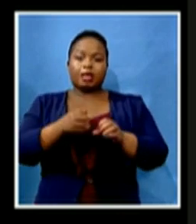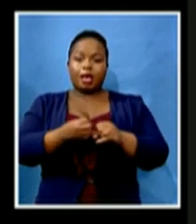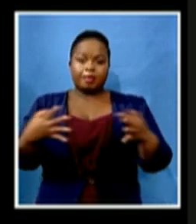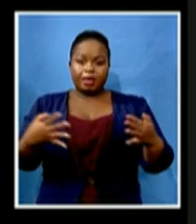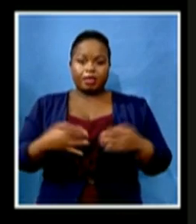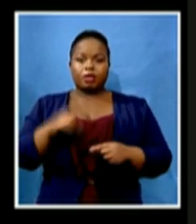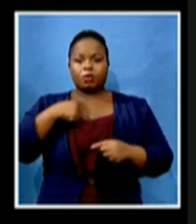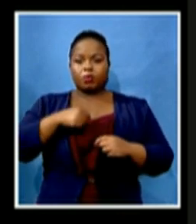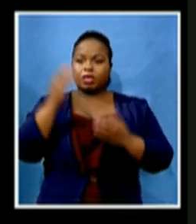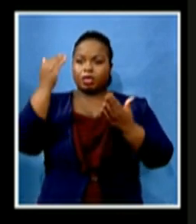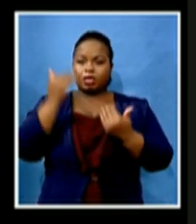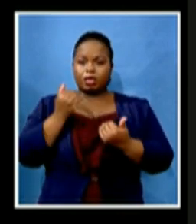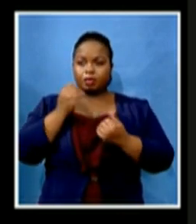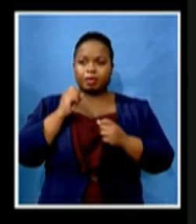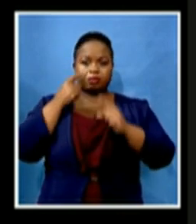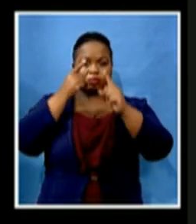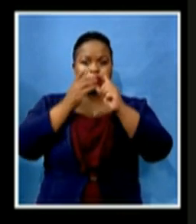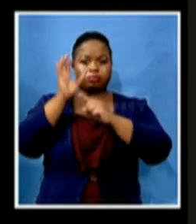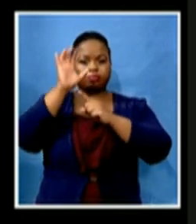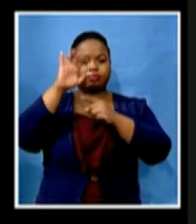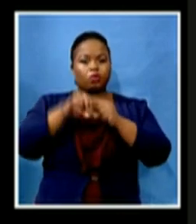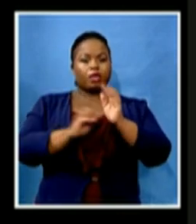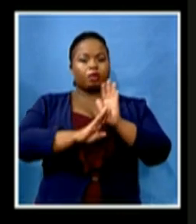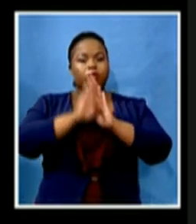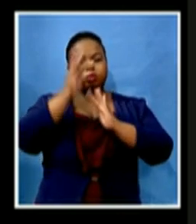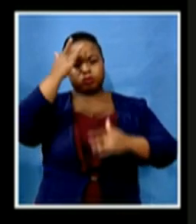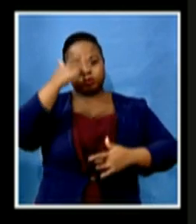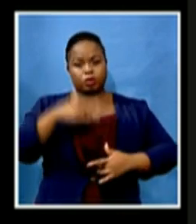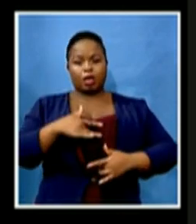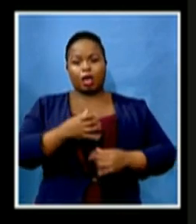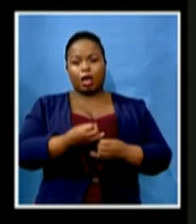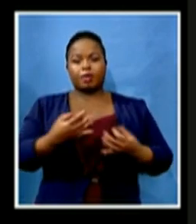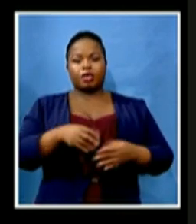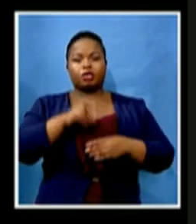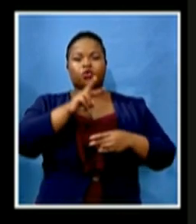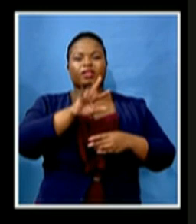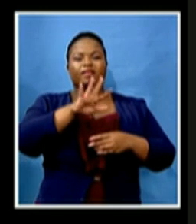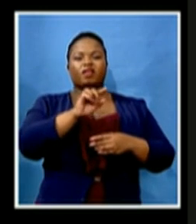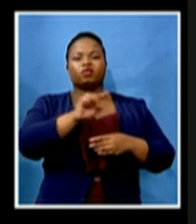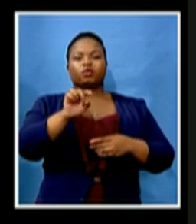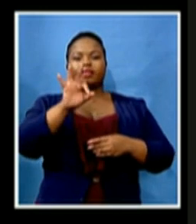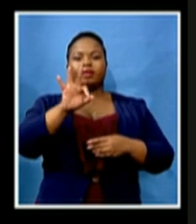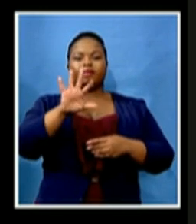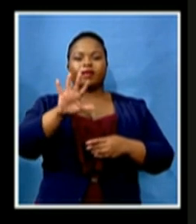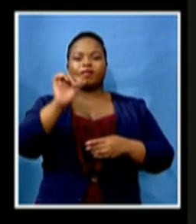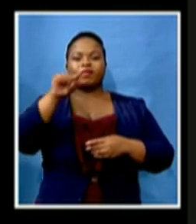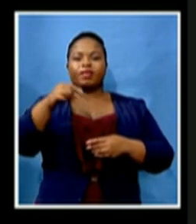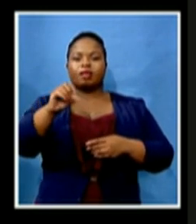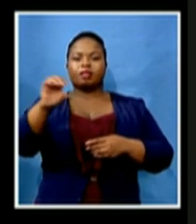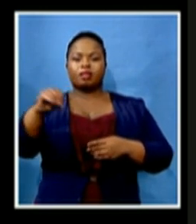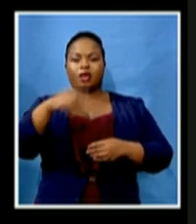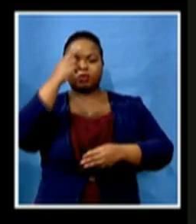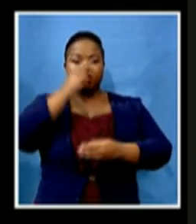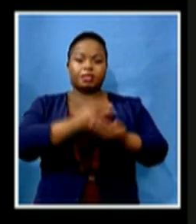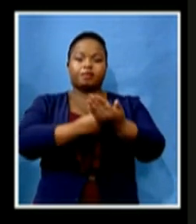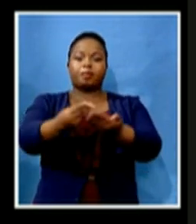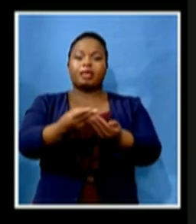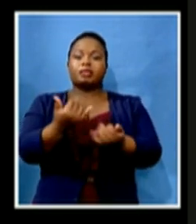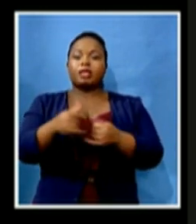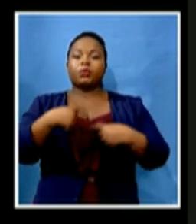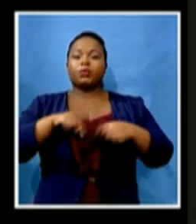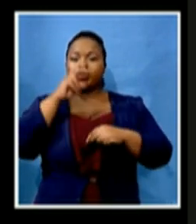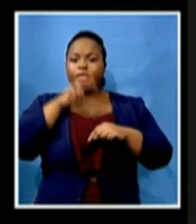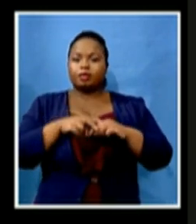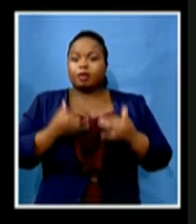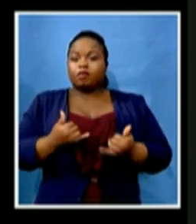25 and 35,000 beds needed. Currently within the country, we have somewhere between 3.3 and 4,000